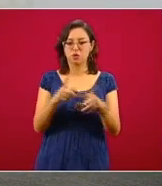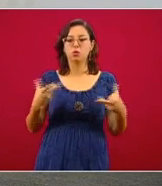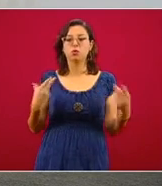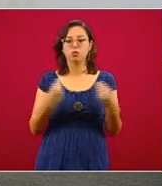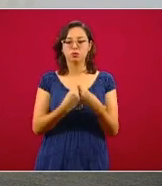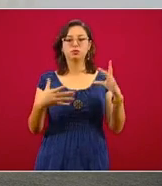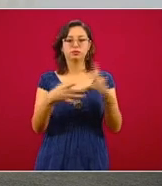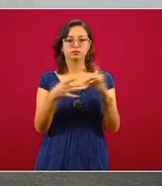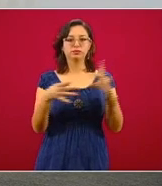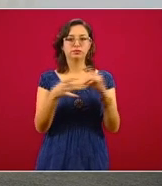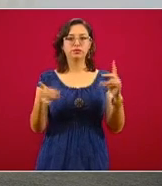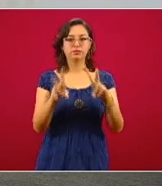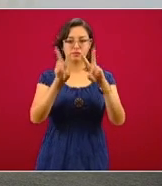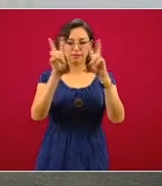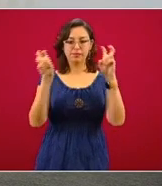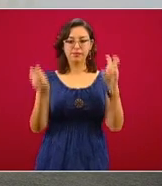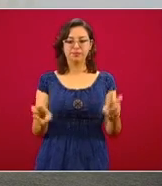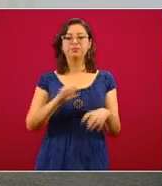Zoe Robledo,